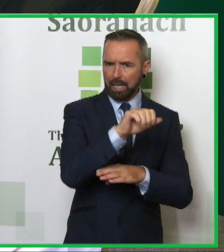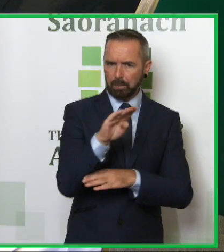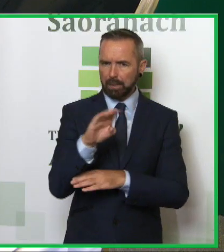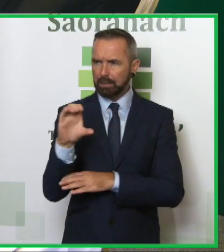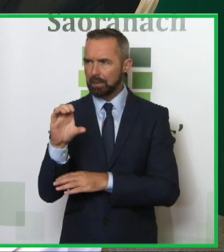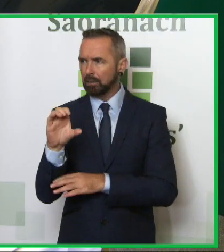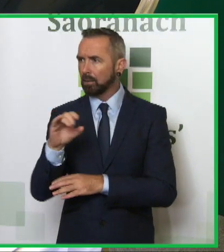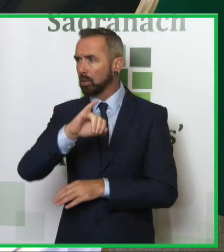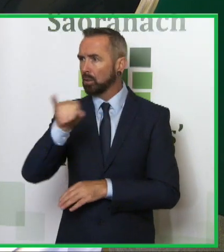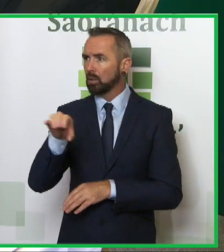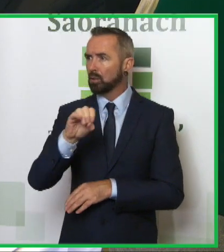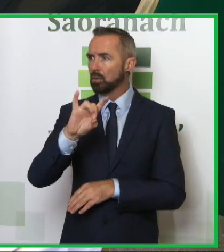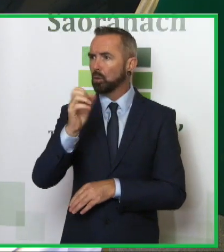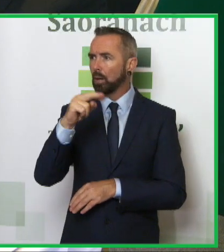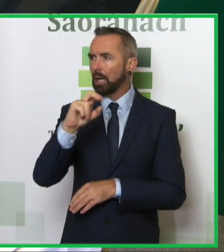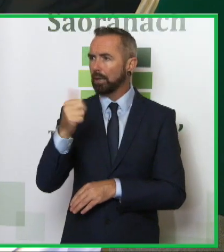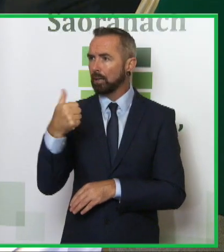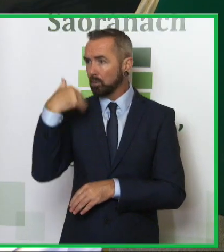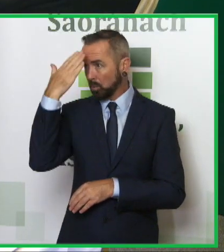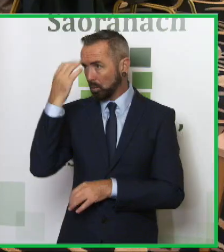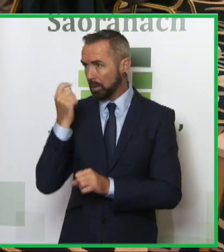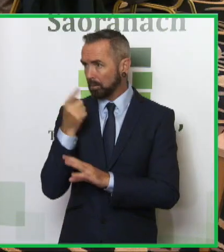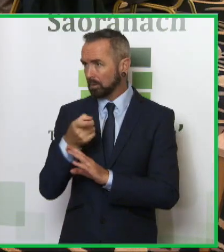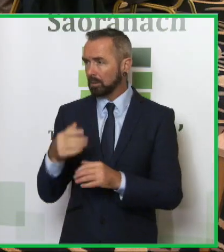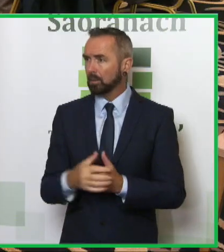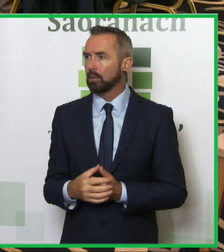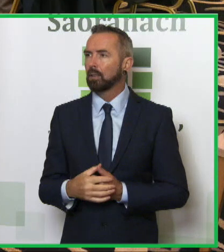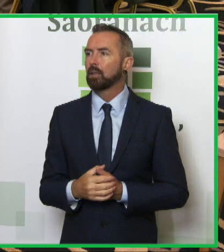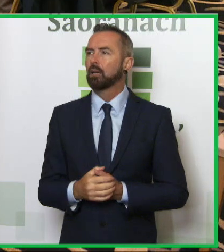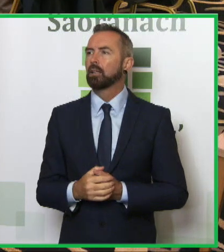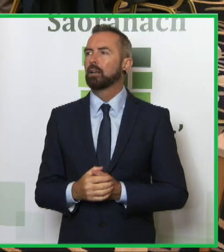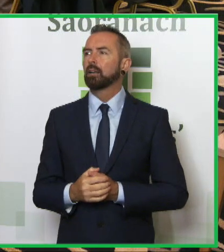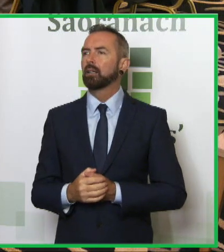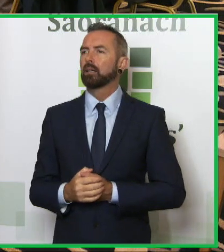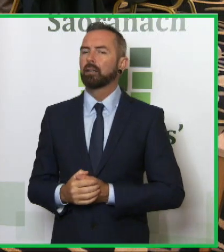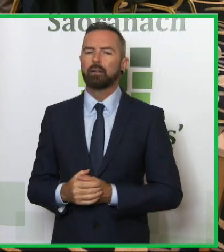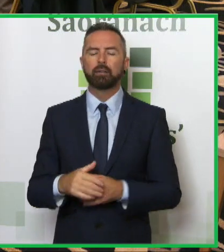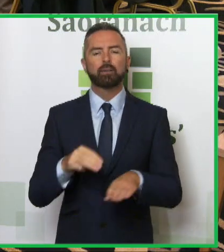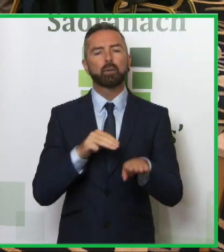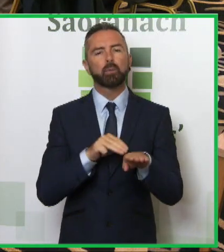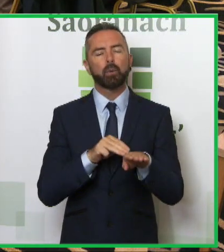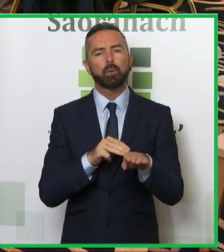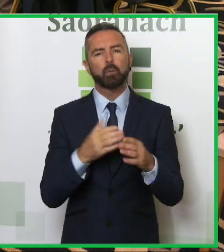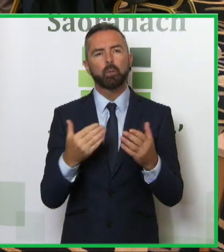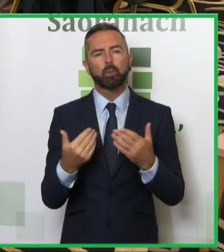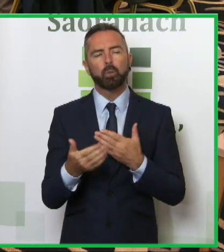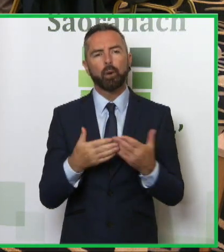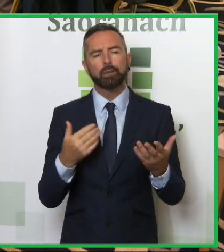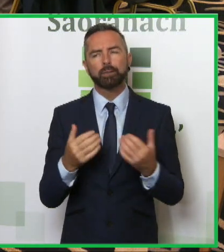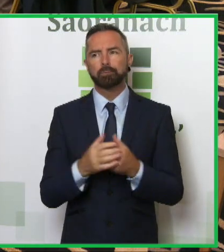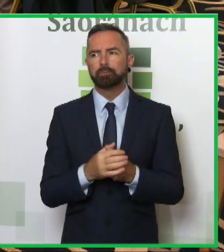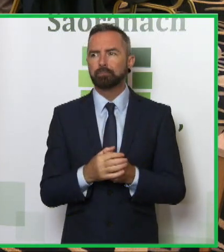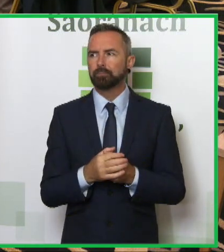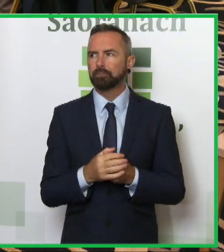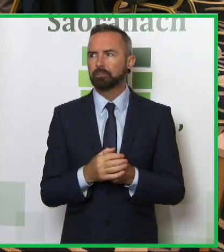Johanna, can you add something to this to help us, please? Yes. The trouble is that you're looking at it